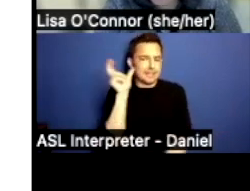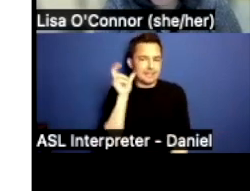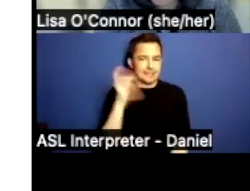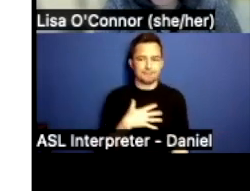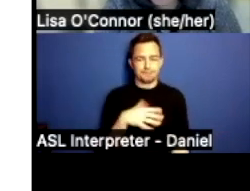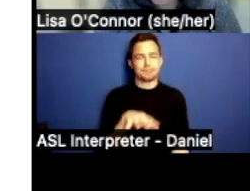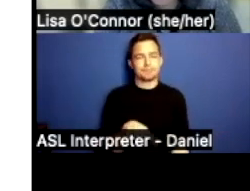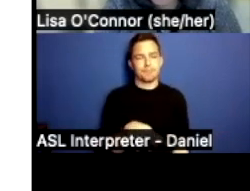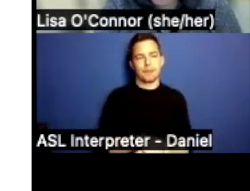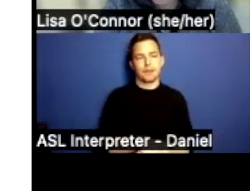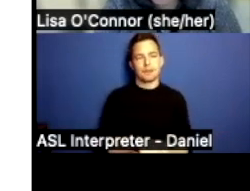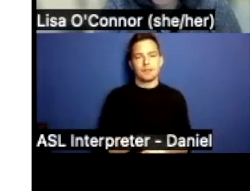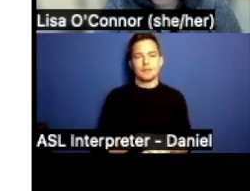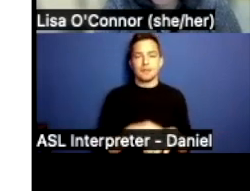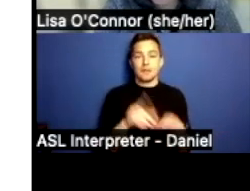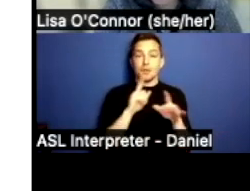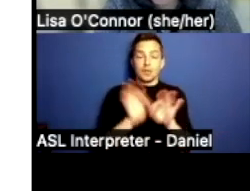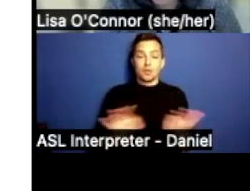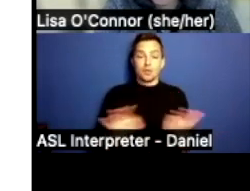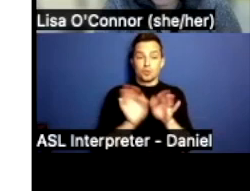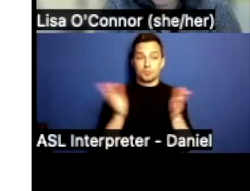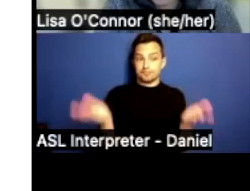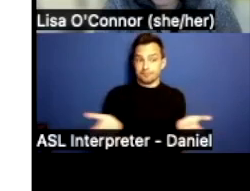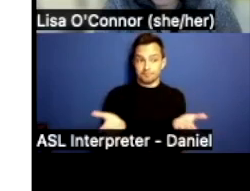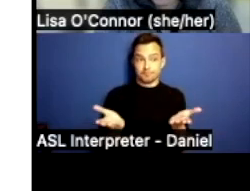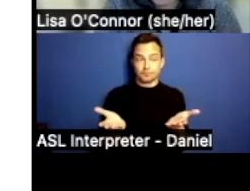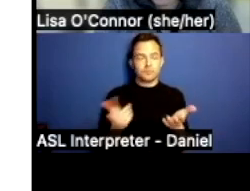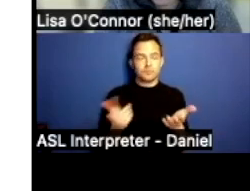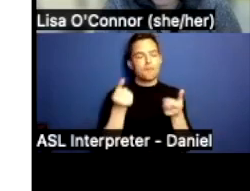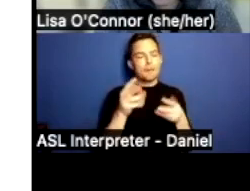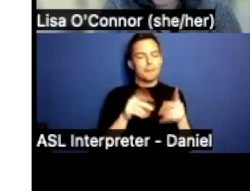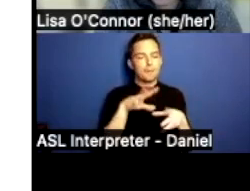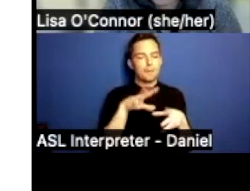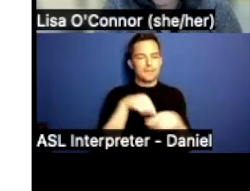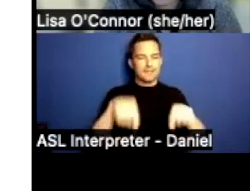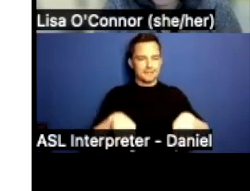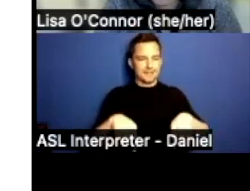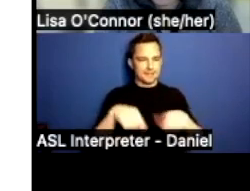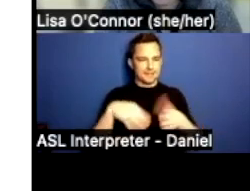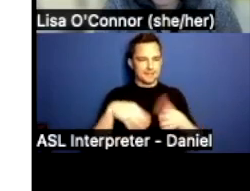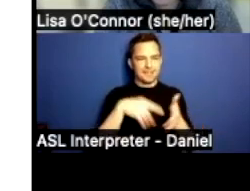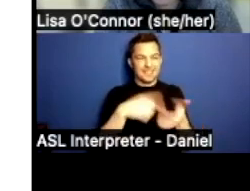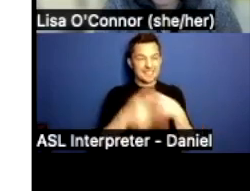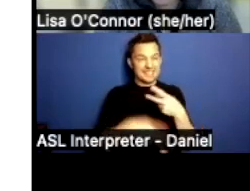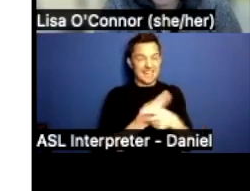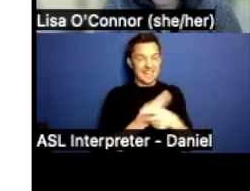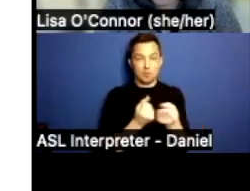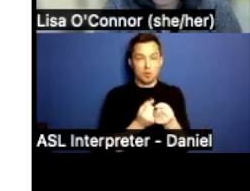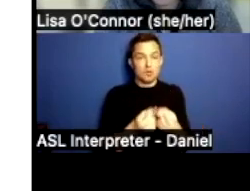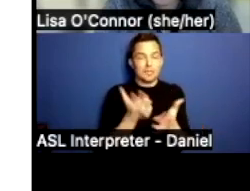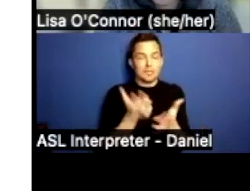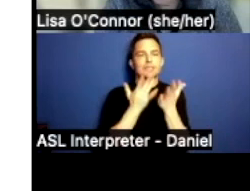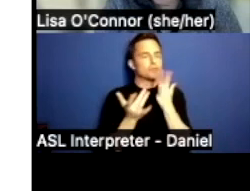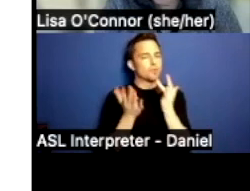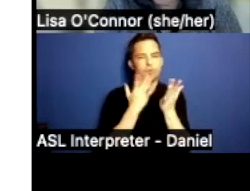And again, what is so crucial is that for many participants, this kind of support was in very short supply